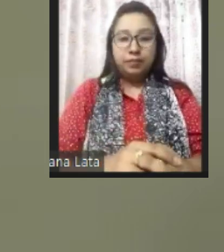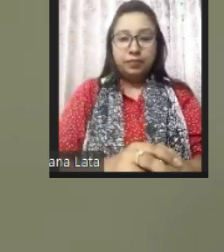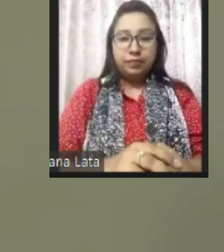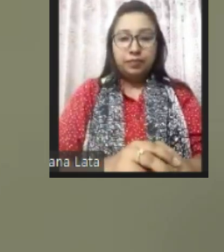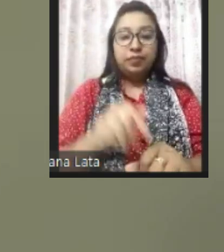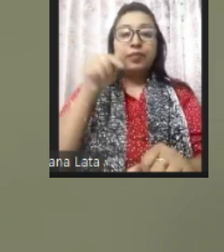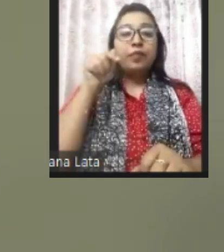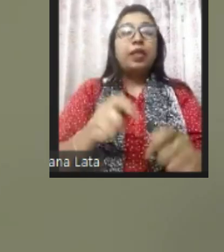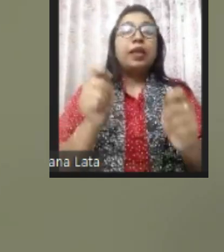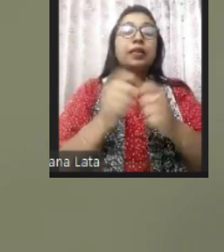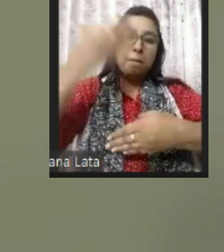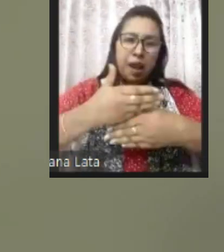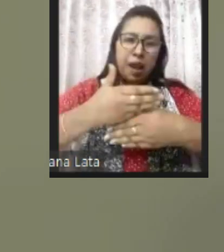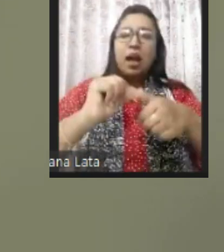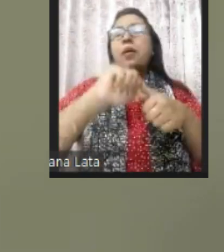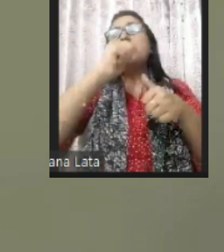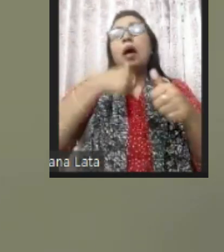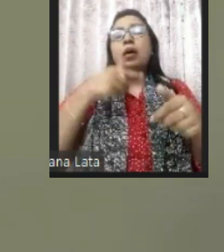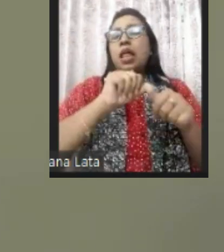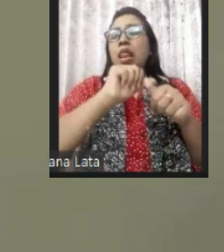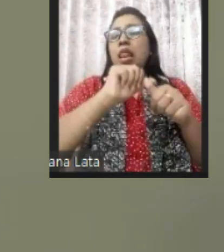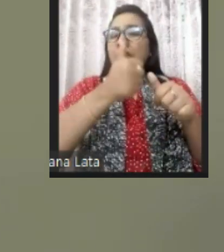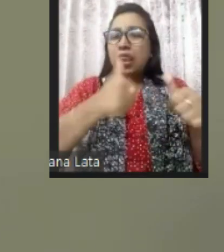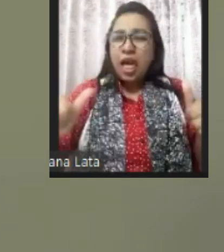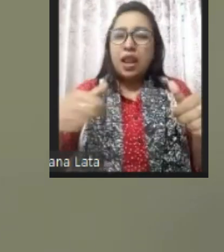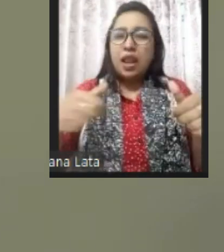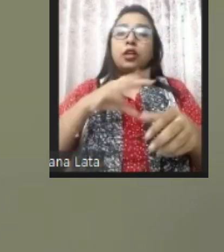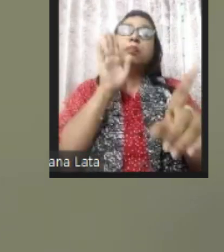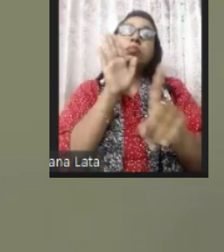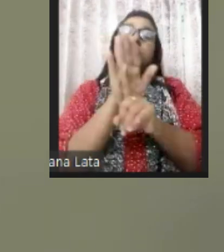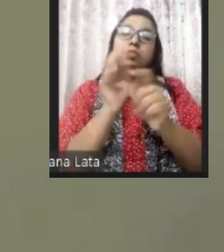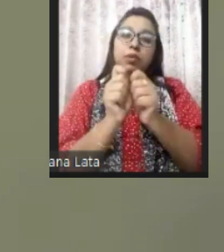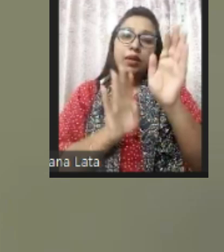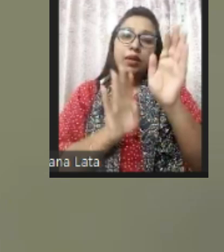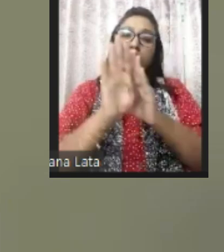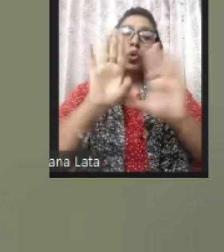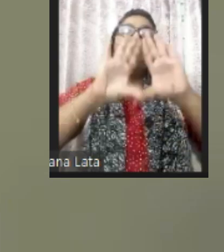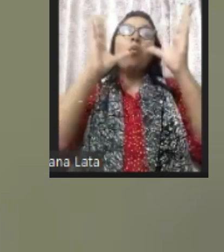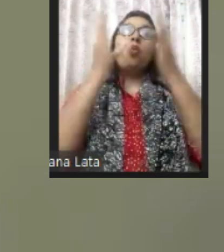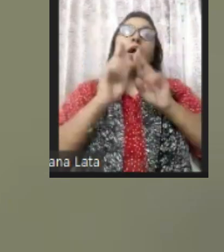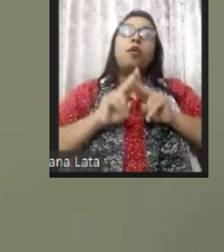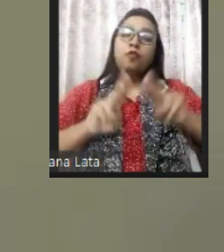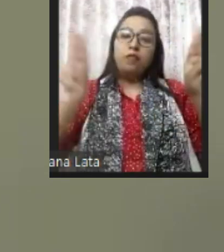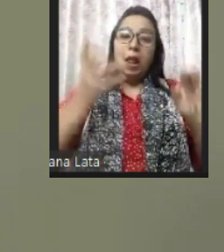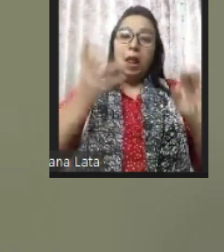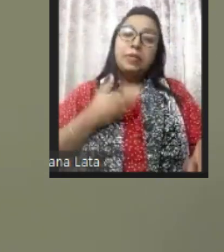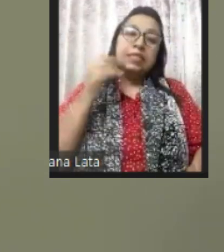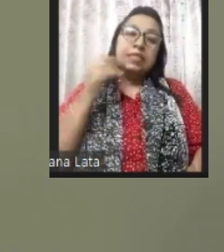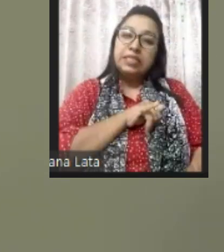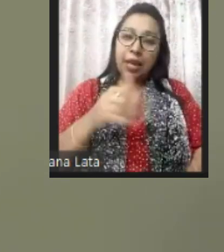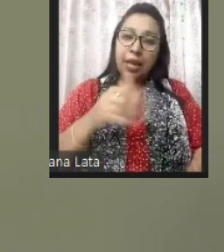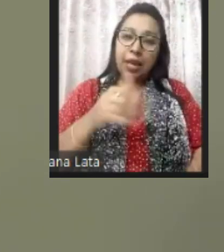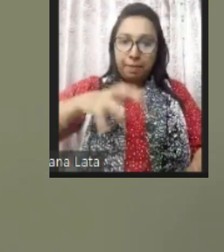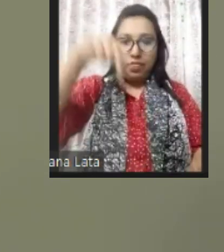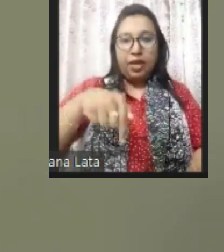steps have been taken globally, and also we're seeing these steps in Bangladesh to ensure equal participation of